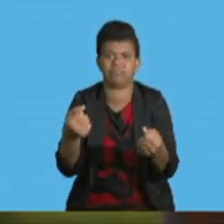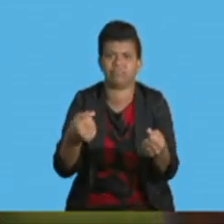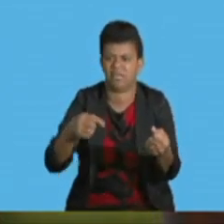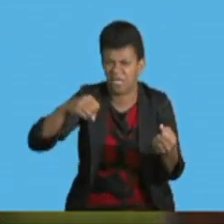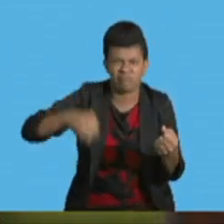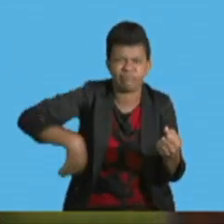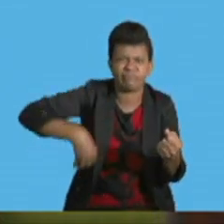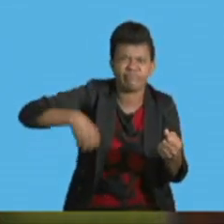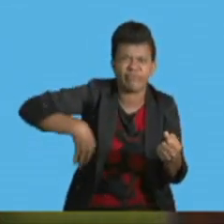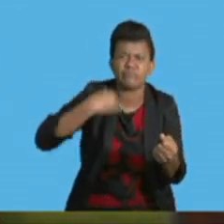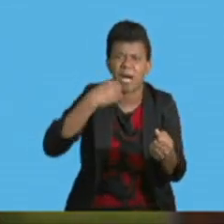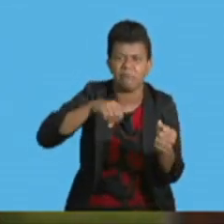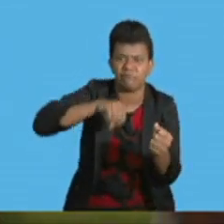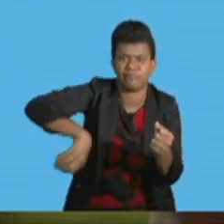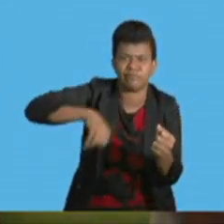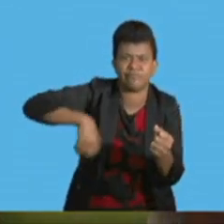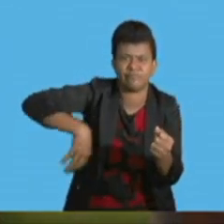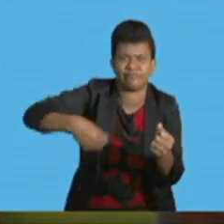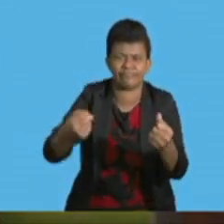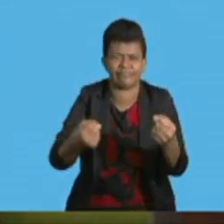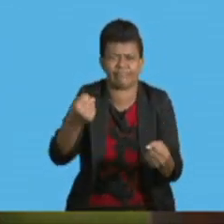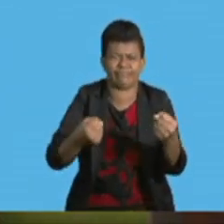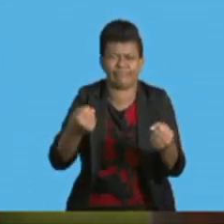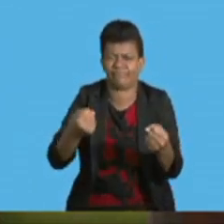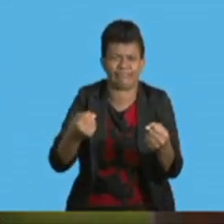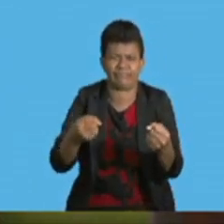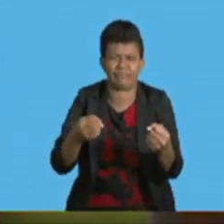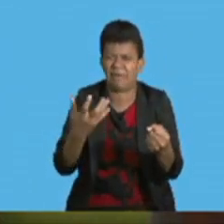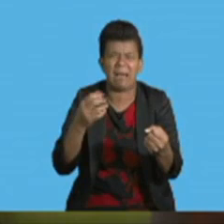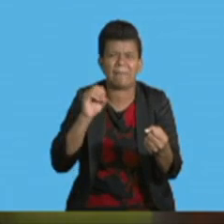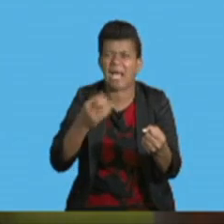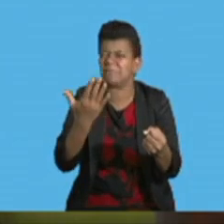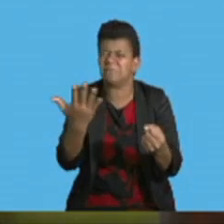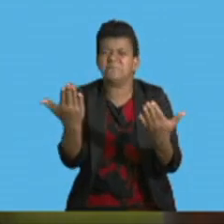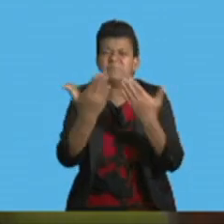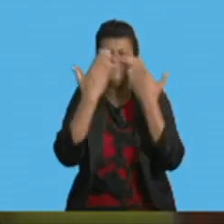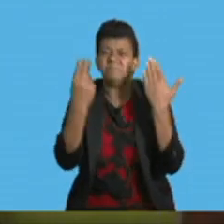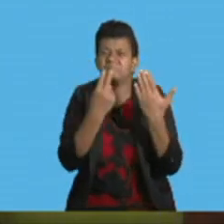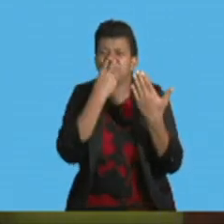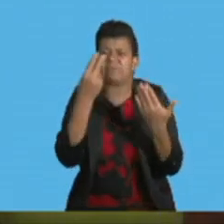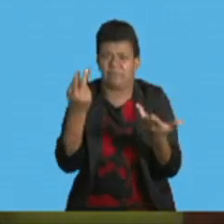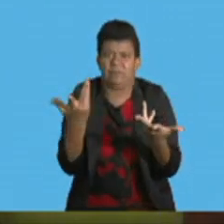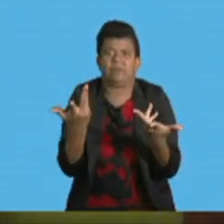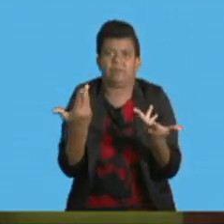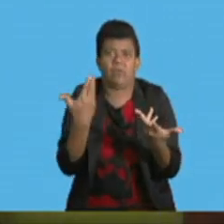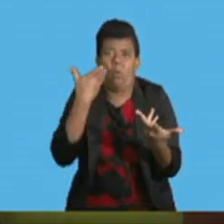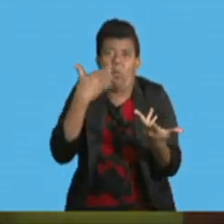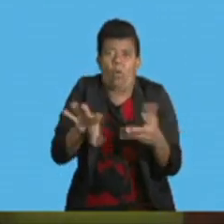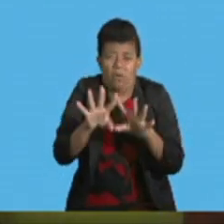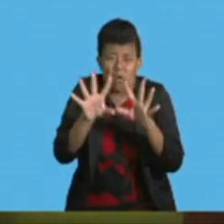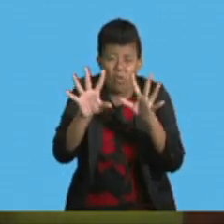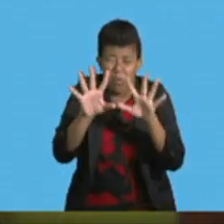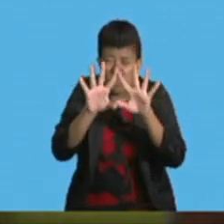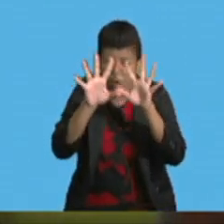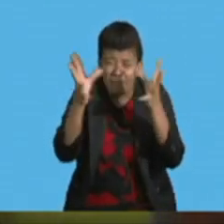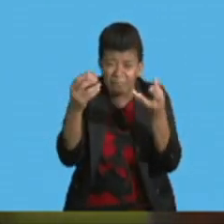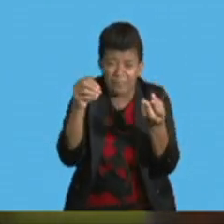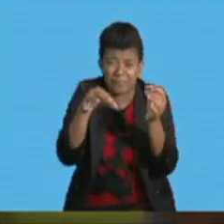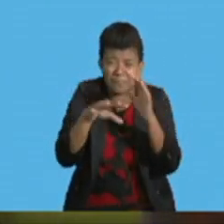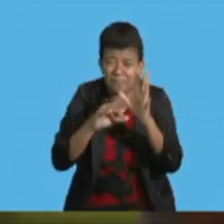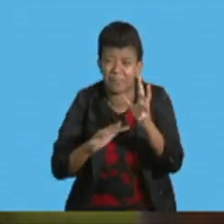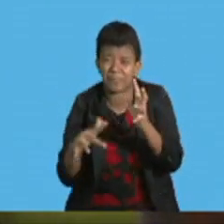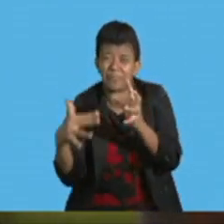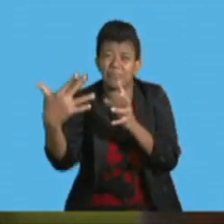something that we will look to in the future. But that electricity must be renewable energy. Our focus, therefore, will be to ensure that